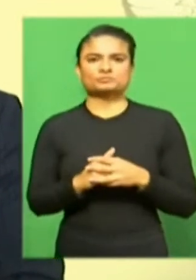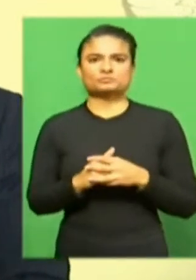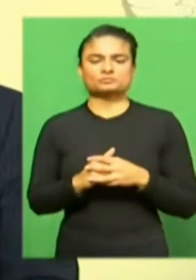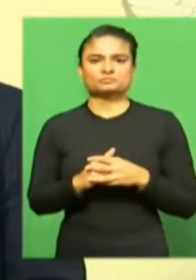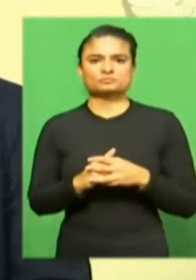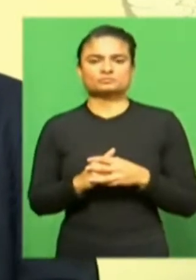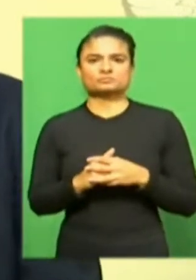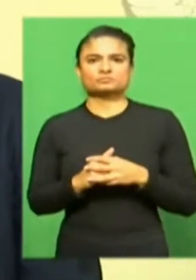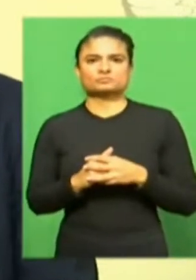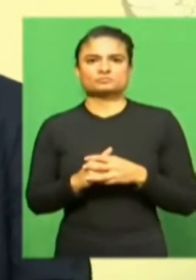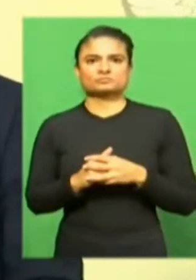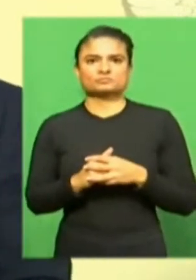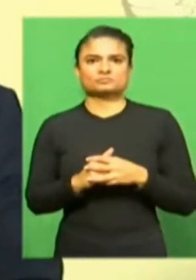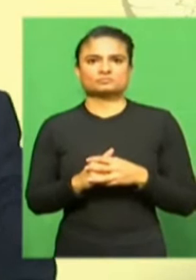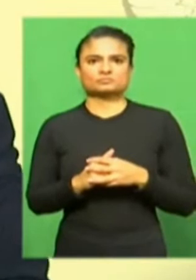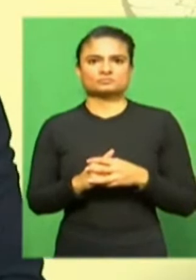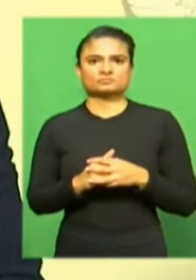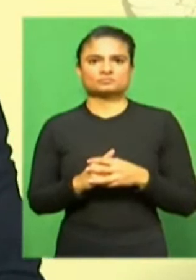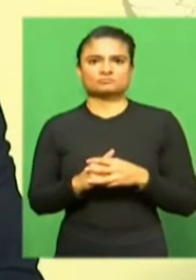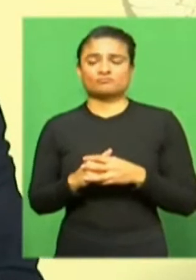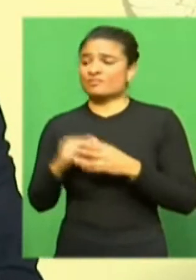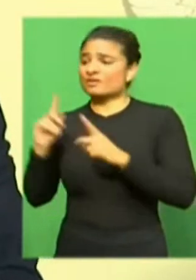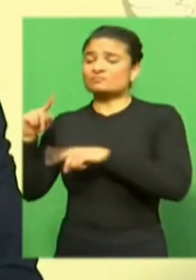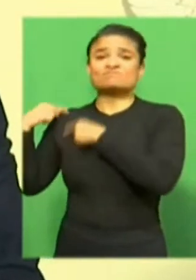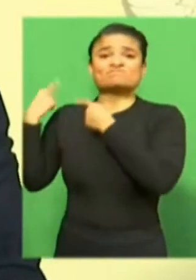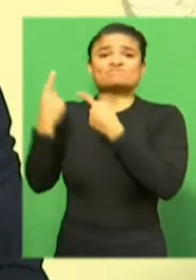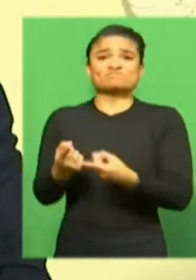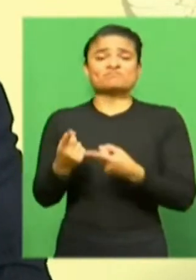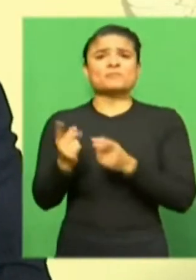We've had wonderful meetings with the business sector,